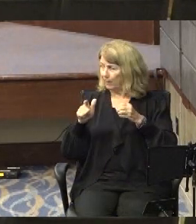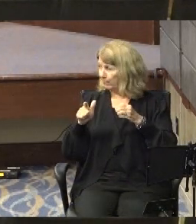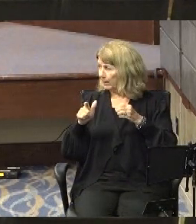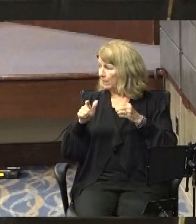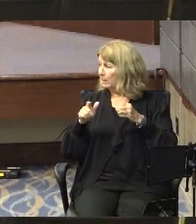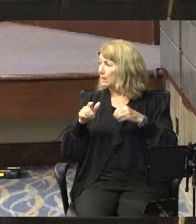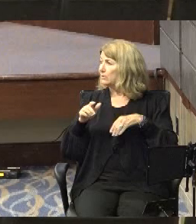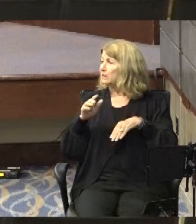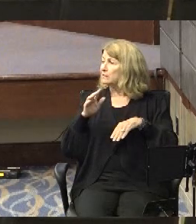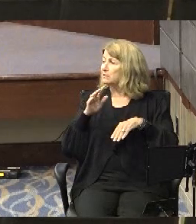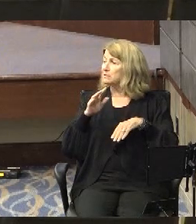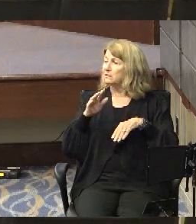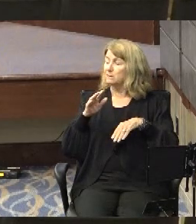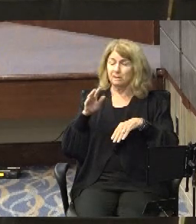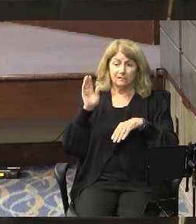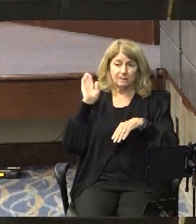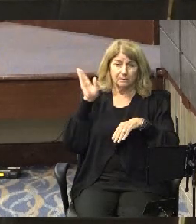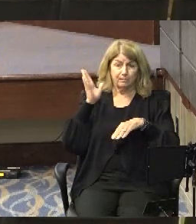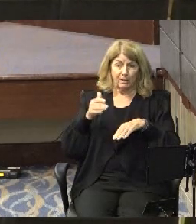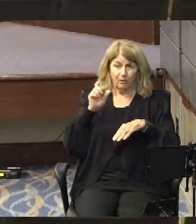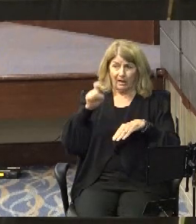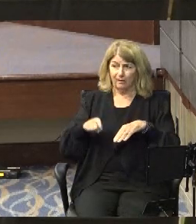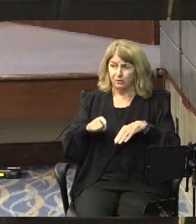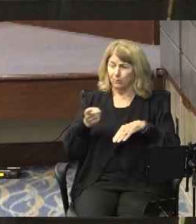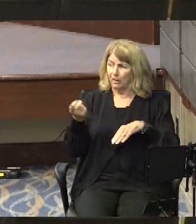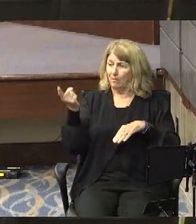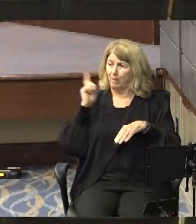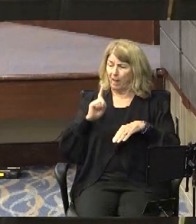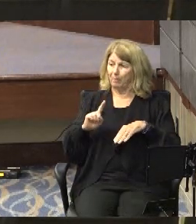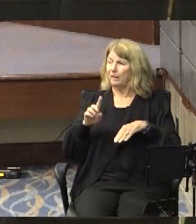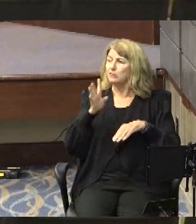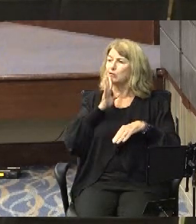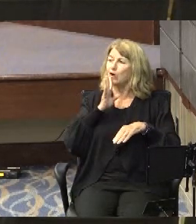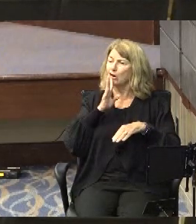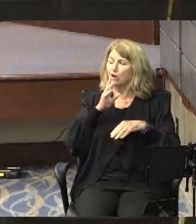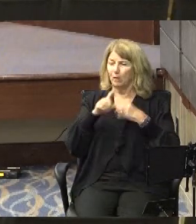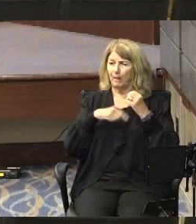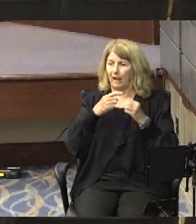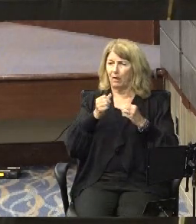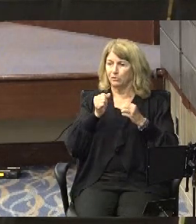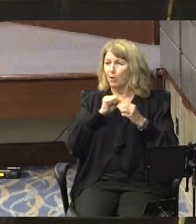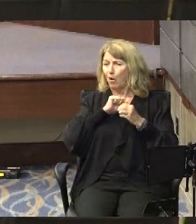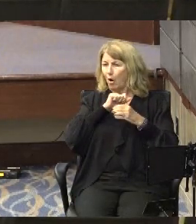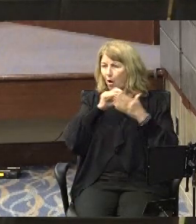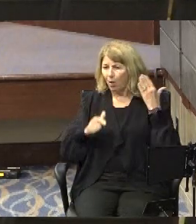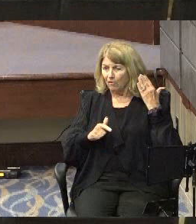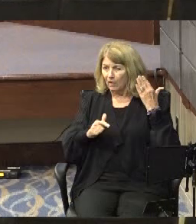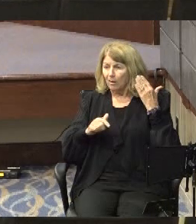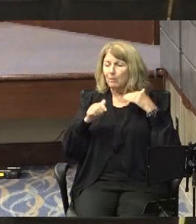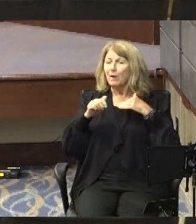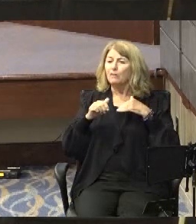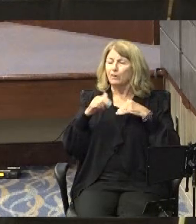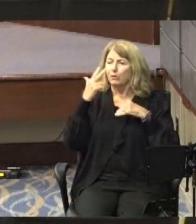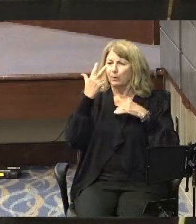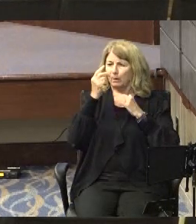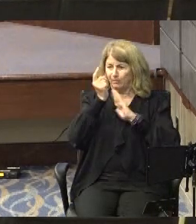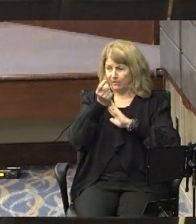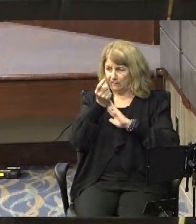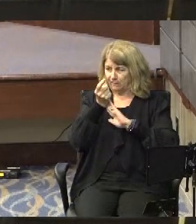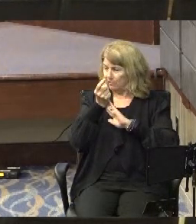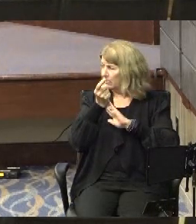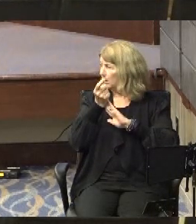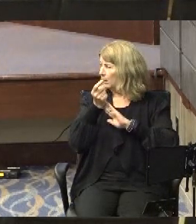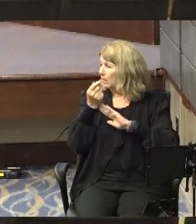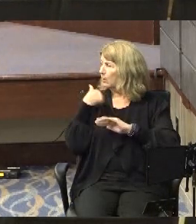in 3 minutes together, and then you would just vote on them individually after that. Okay. Yes, sir. That sounds good. So we've